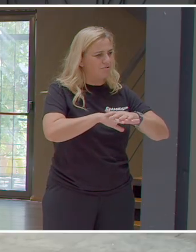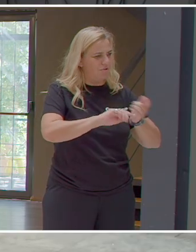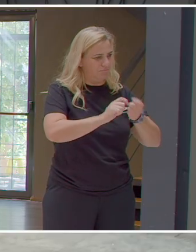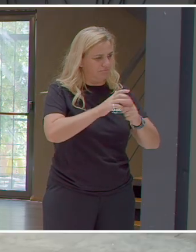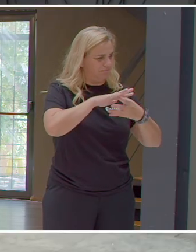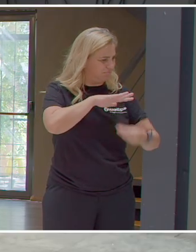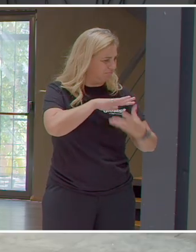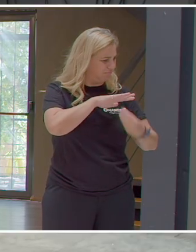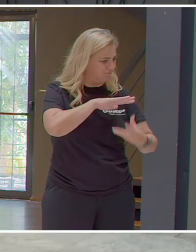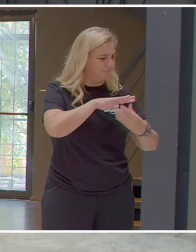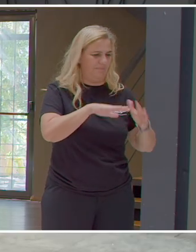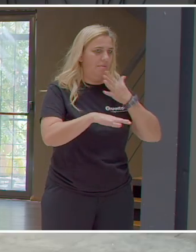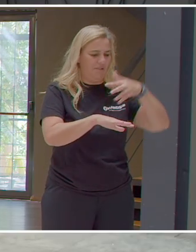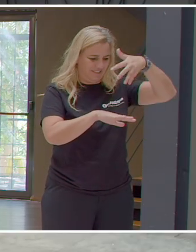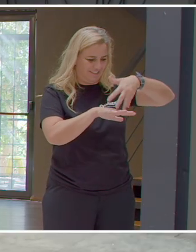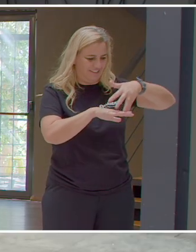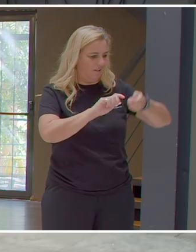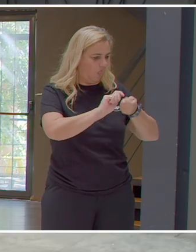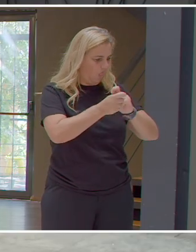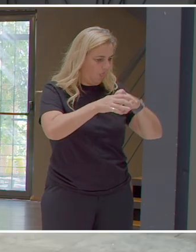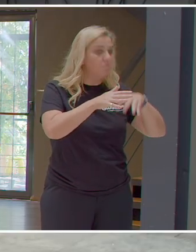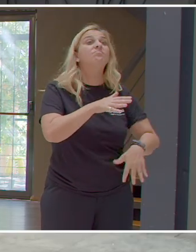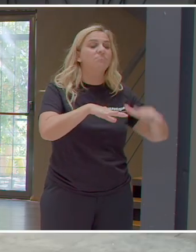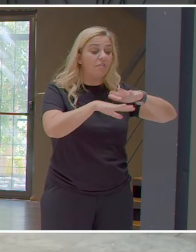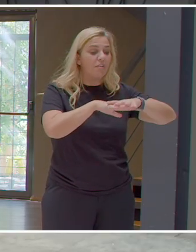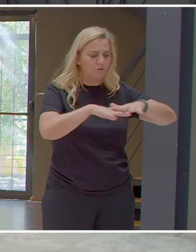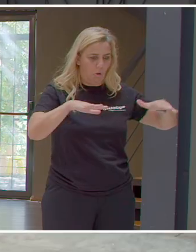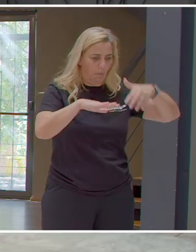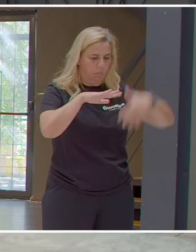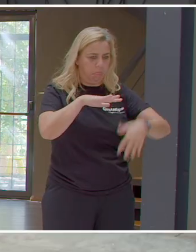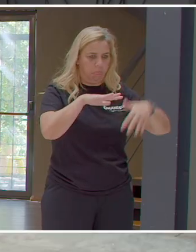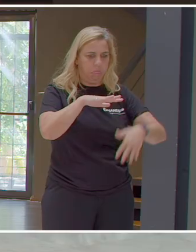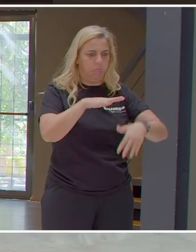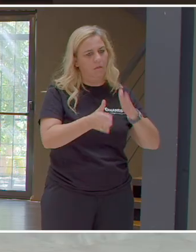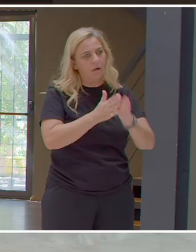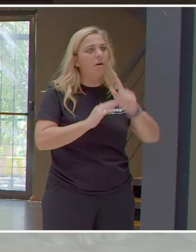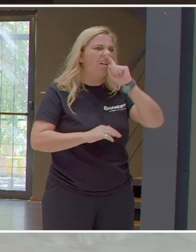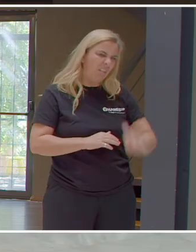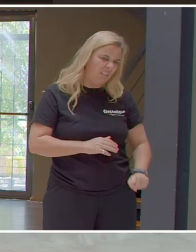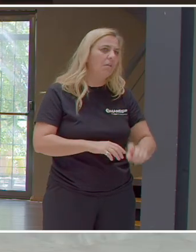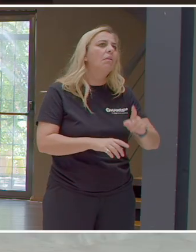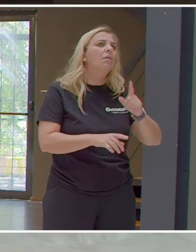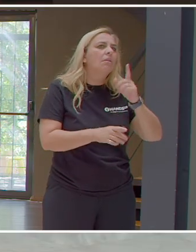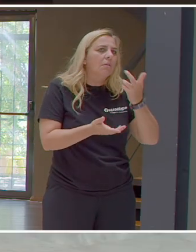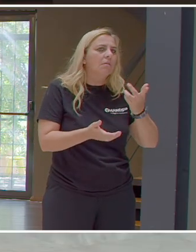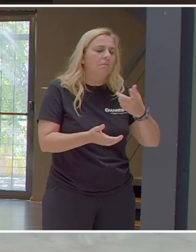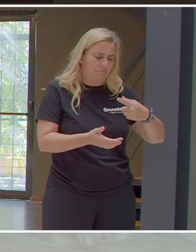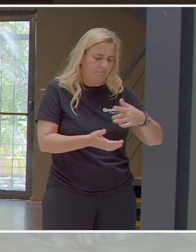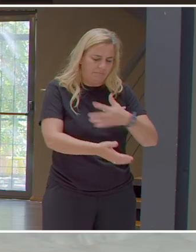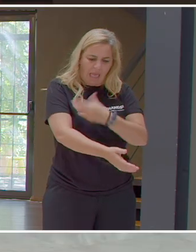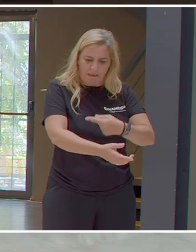function. And that is really bad because people end in dialysis and need to go to blood filtration, which is